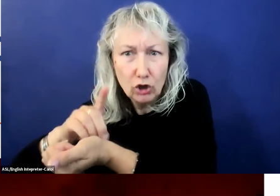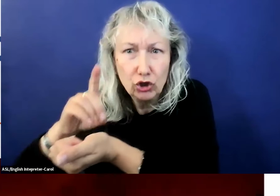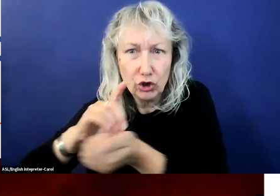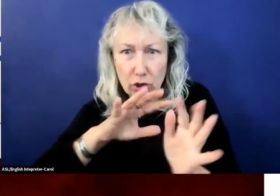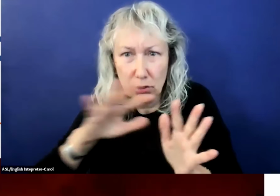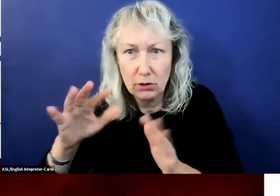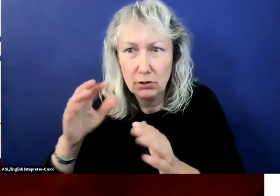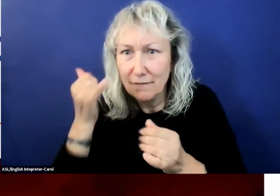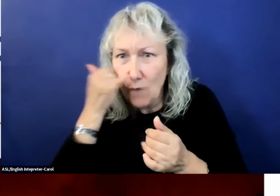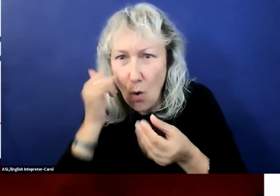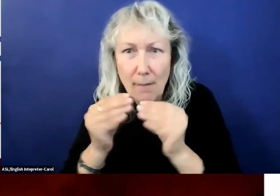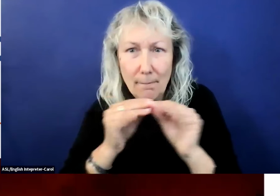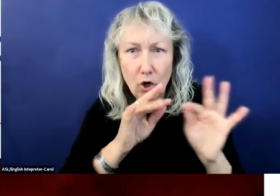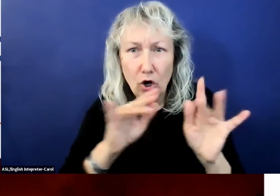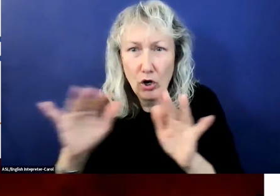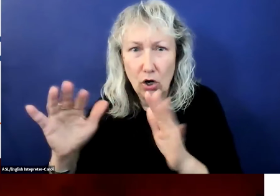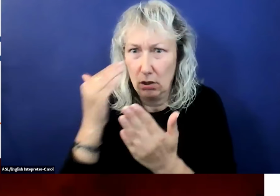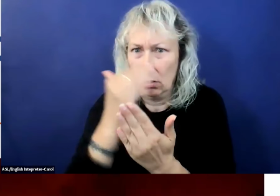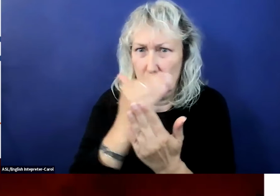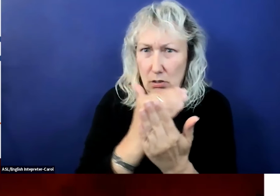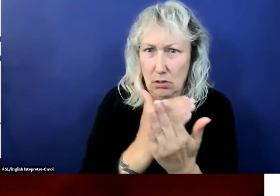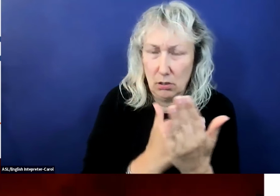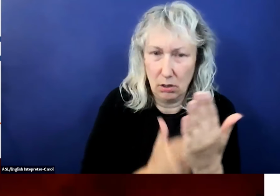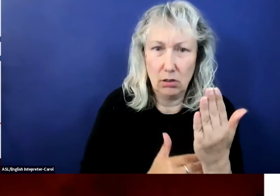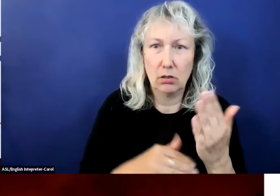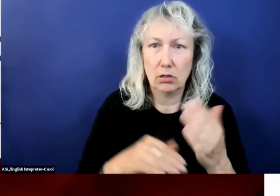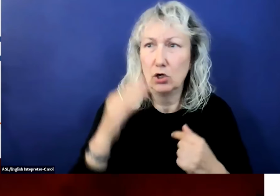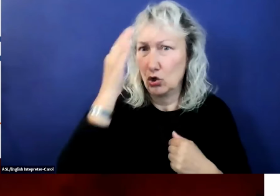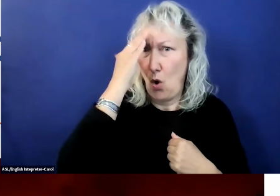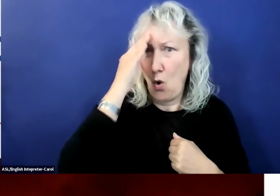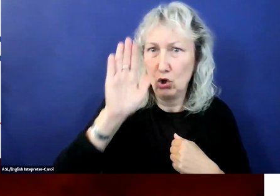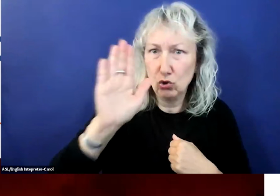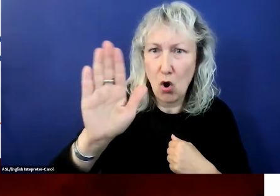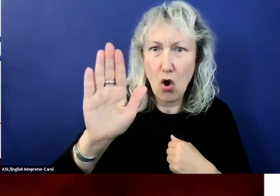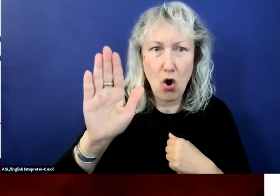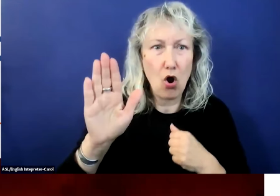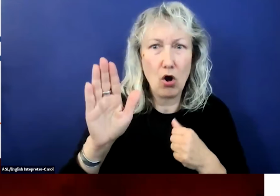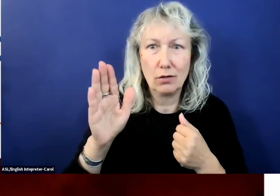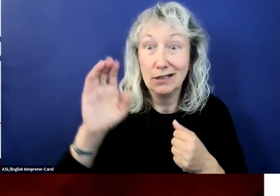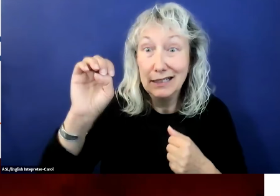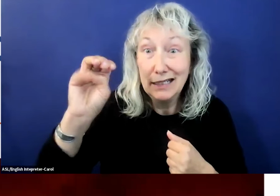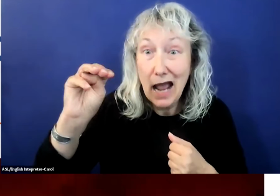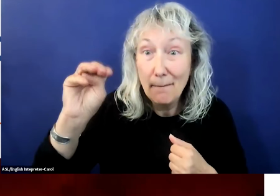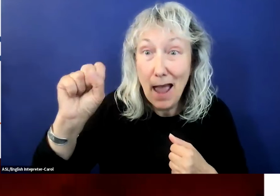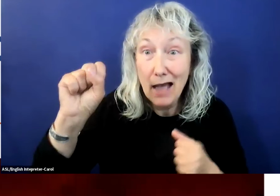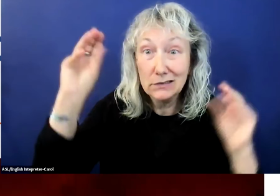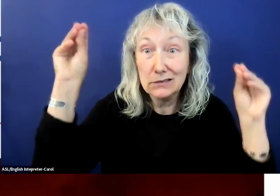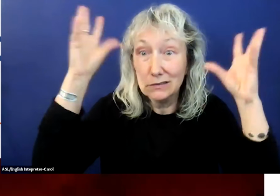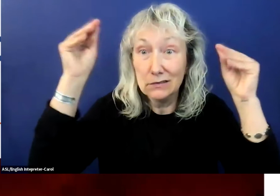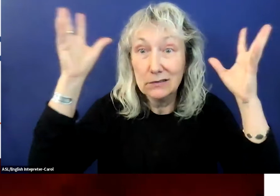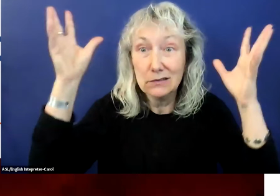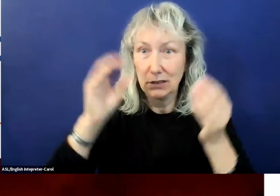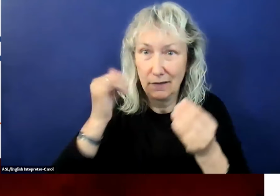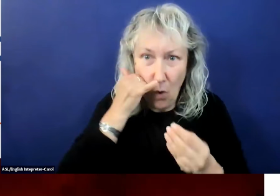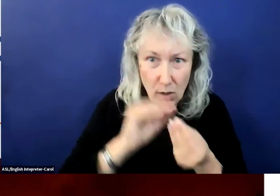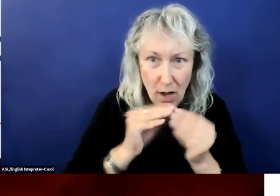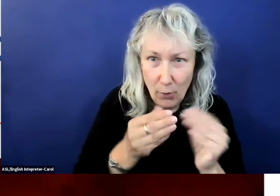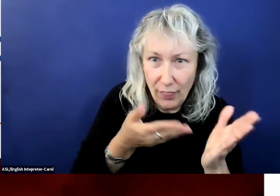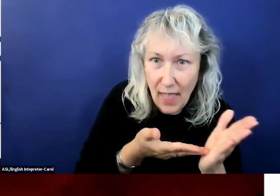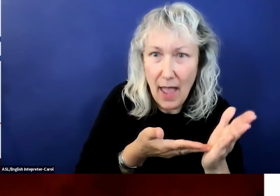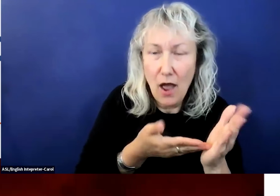your healthcare providers, pharmacies, and emergency transport services if those are needed. And